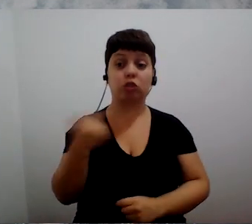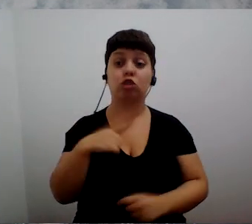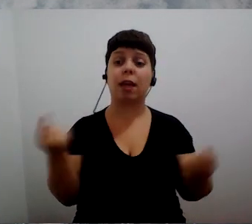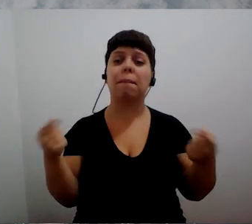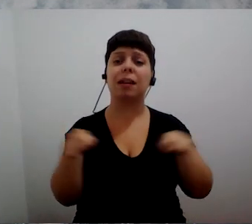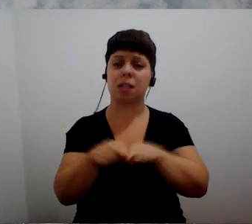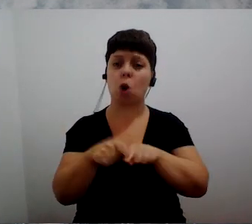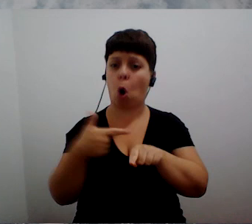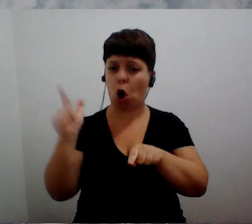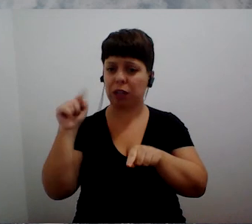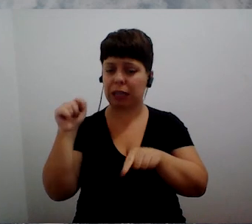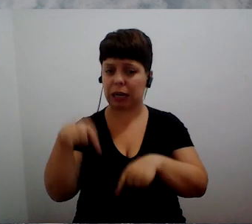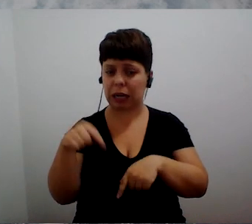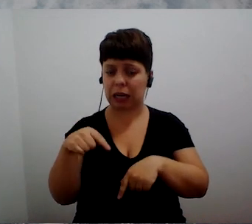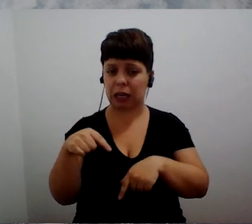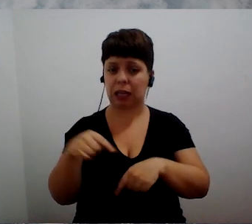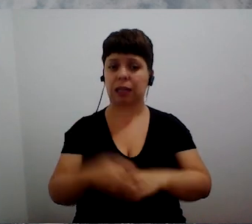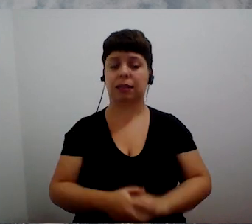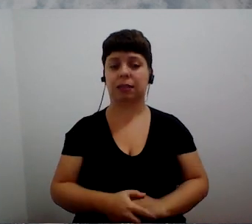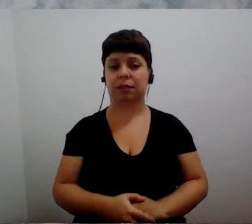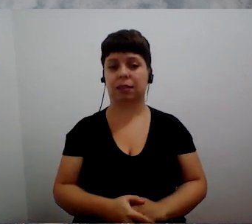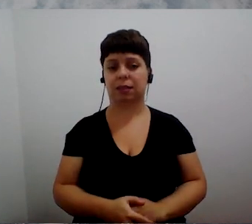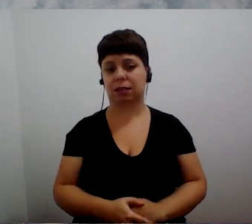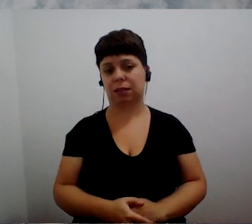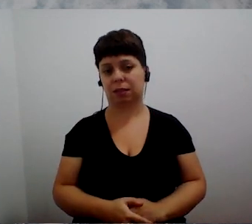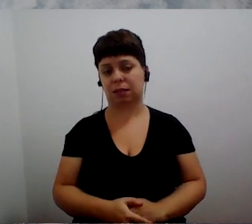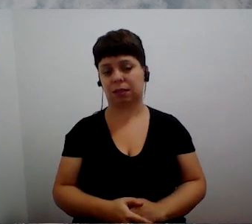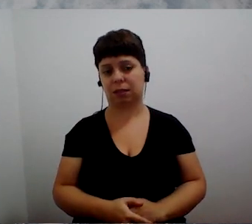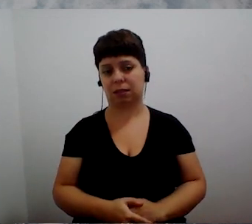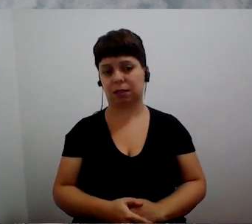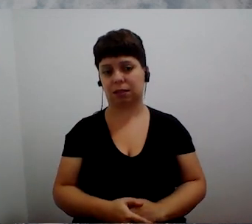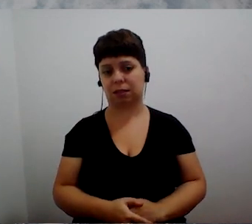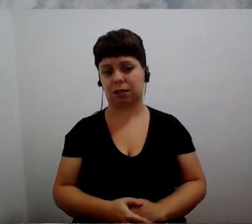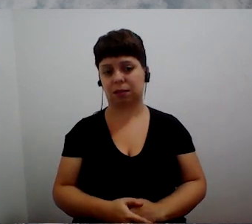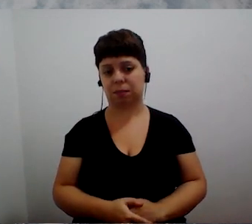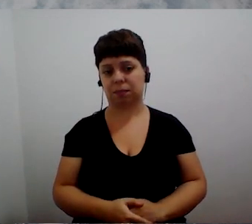I think education is very important to us. We have another partnership here,